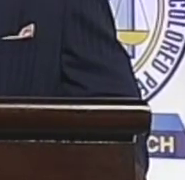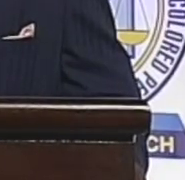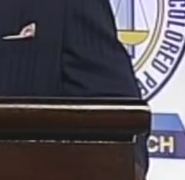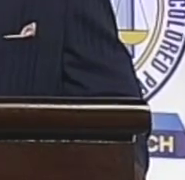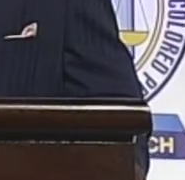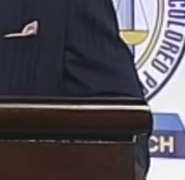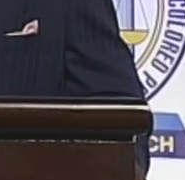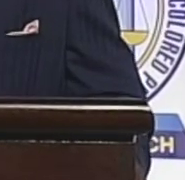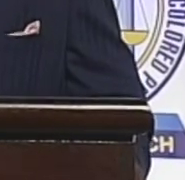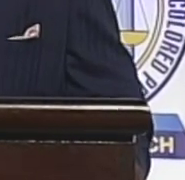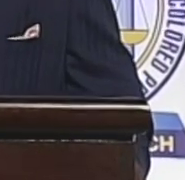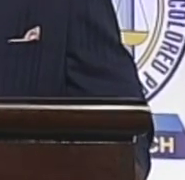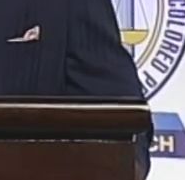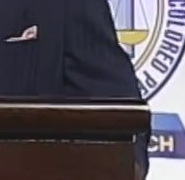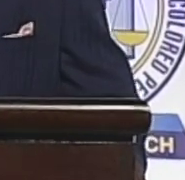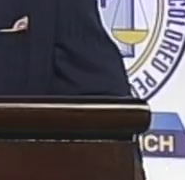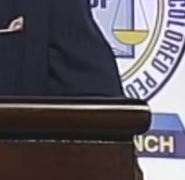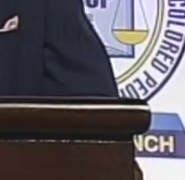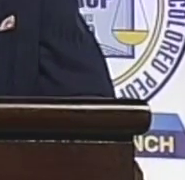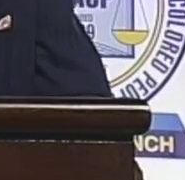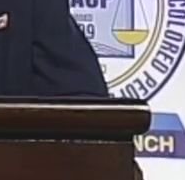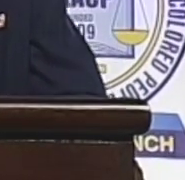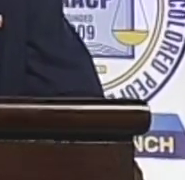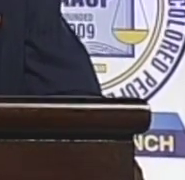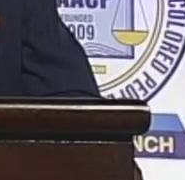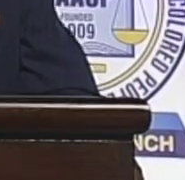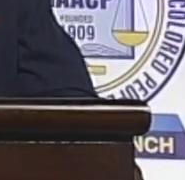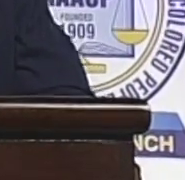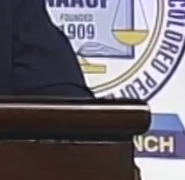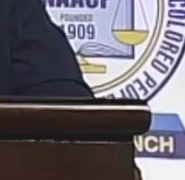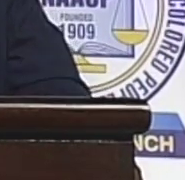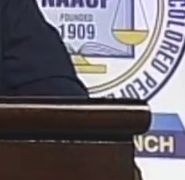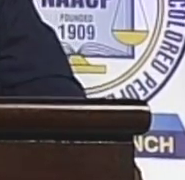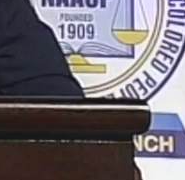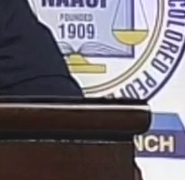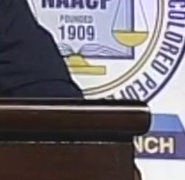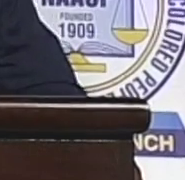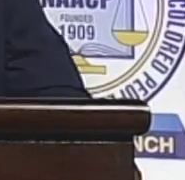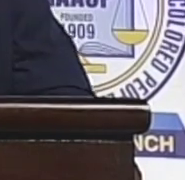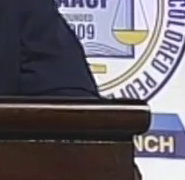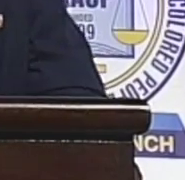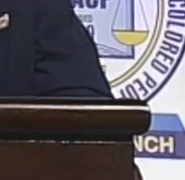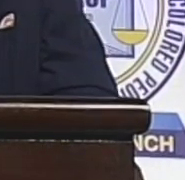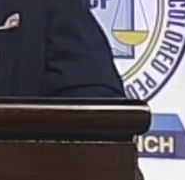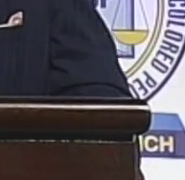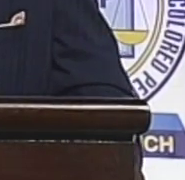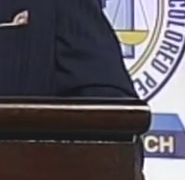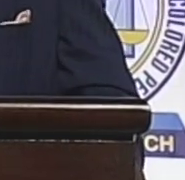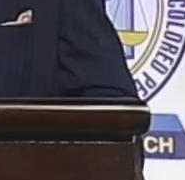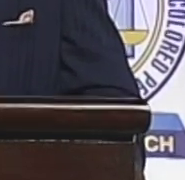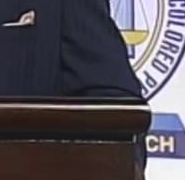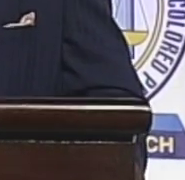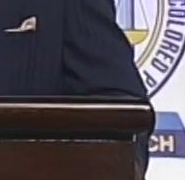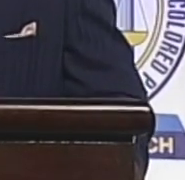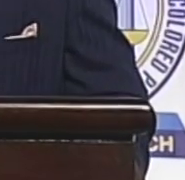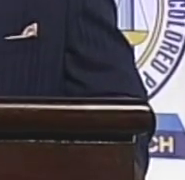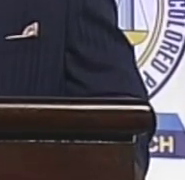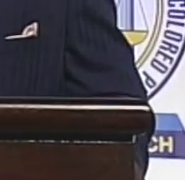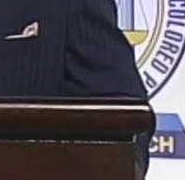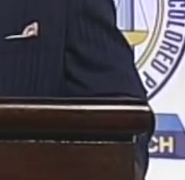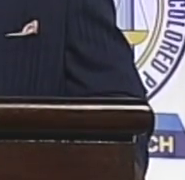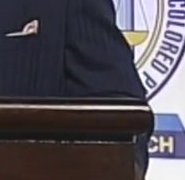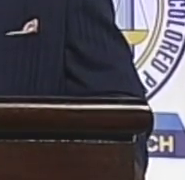Chair. Welcome to the 56th Annual Fight for Freedom Done Dinner, the world's